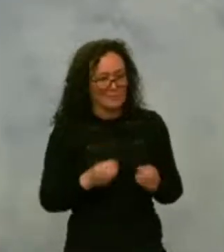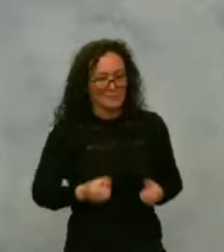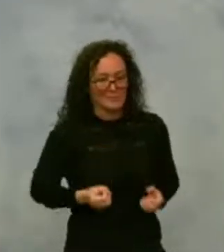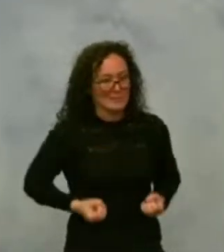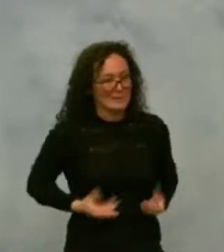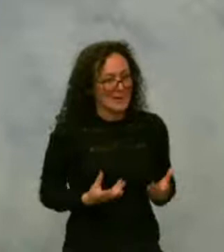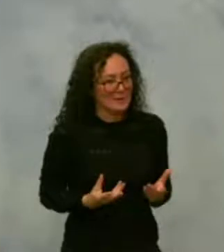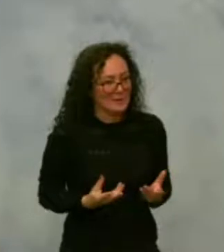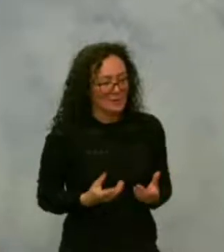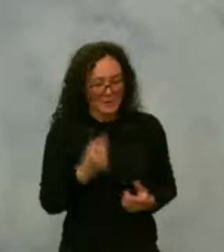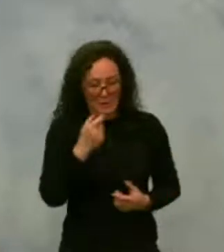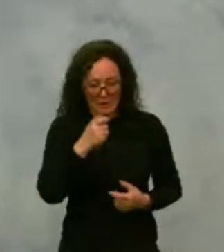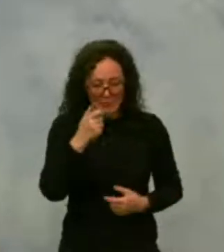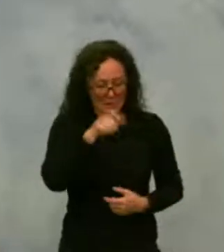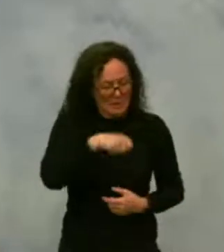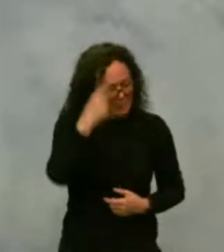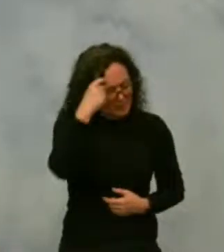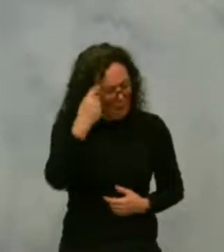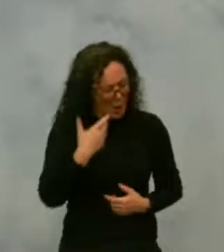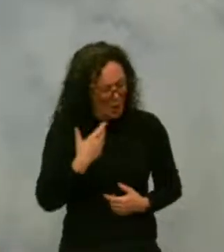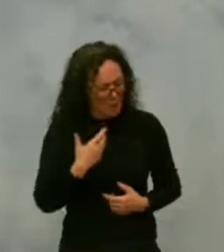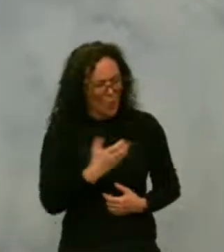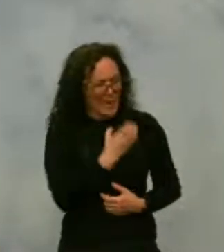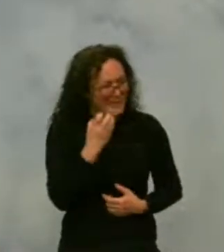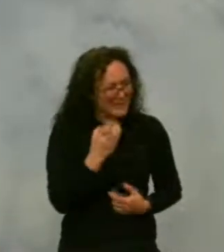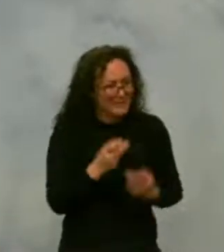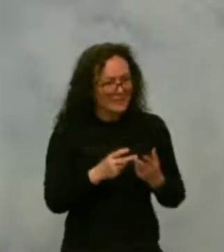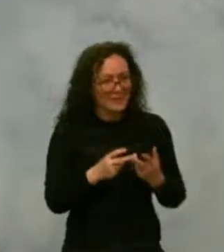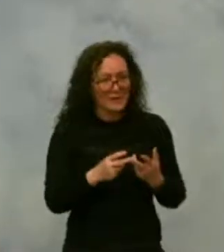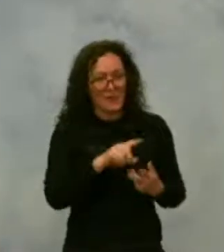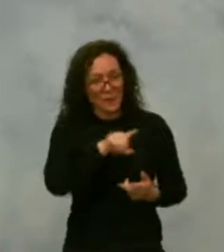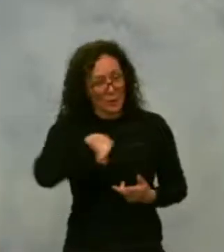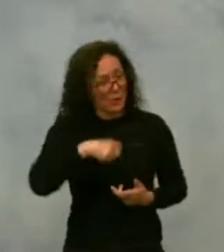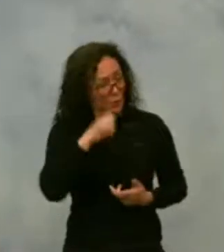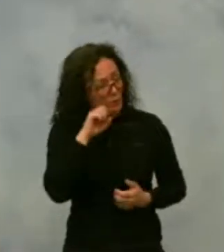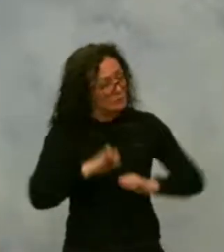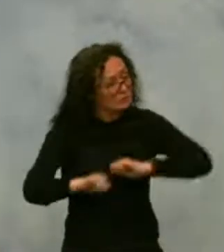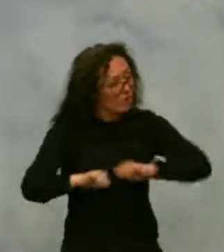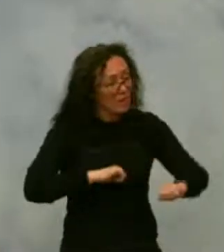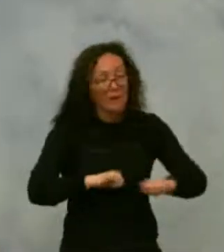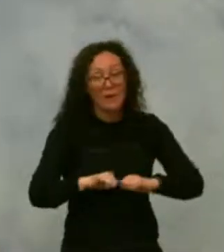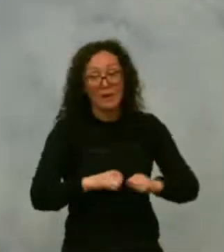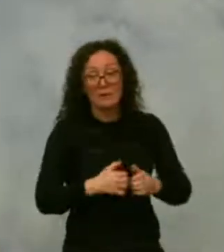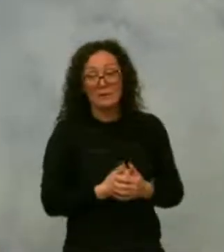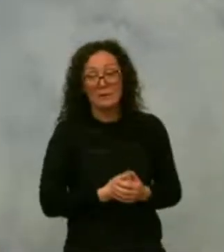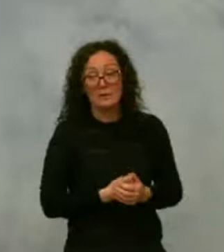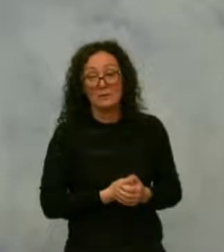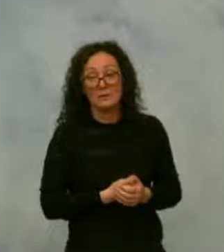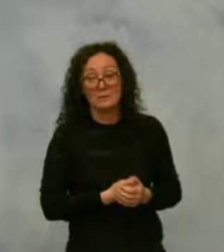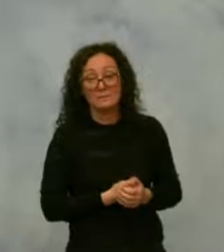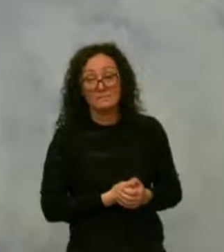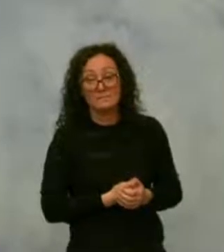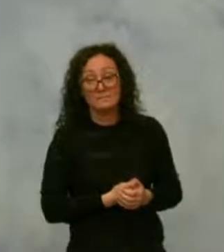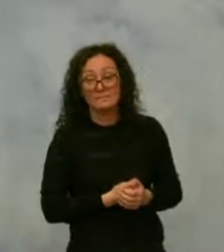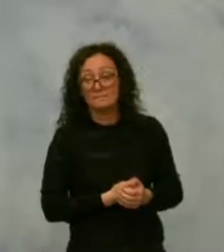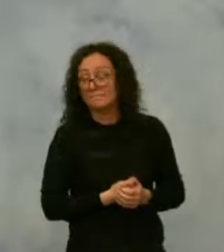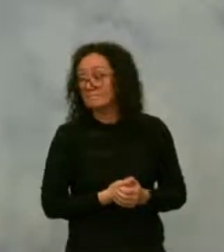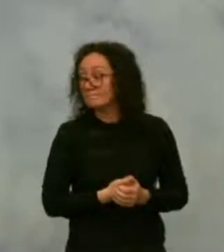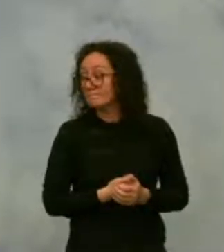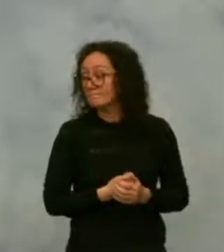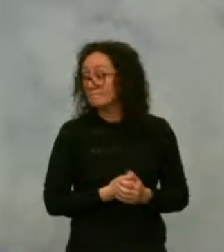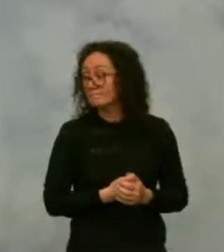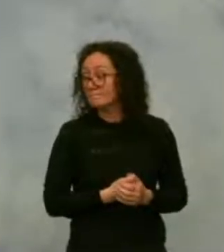stay in business. And I think that's when we'll struggle quite badly with the figures. Thank you. Thank